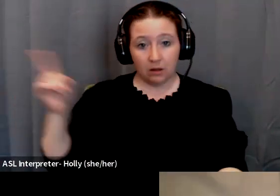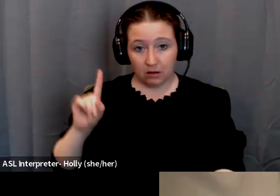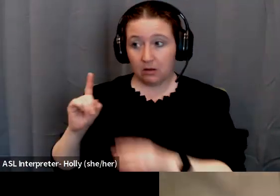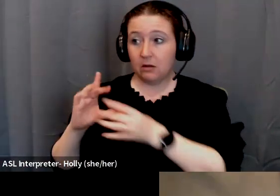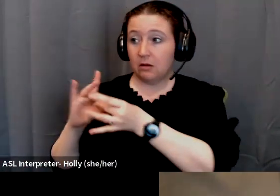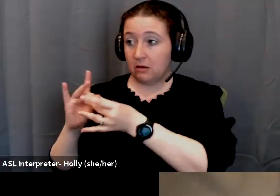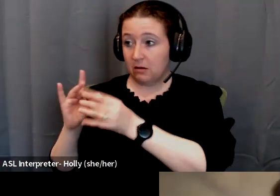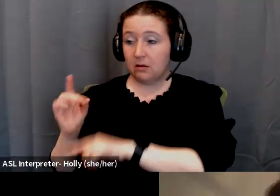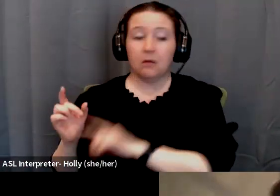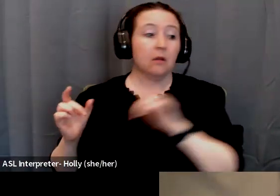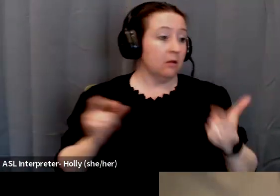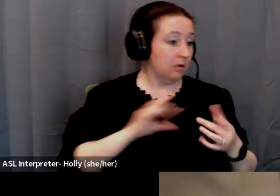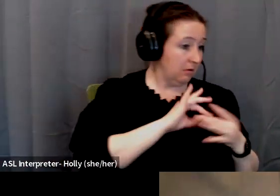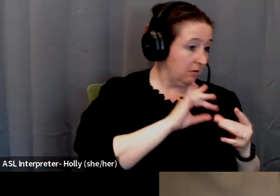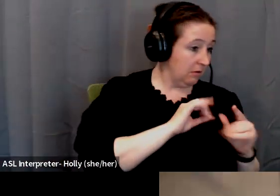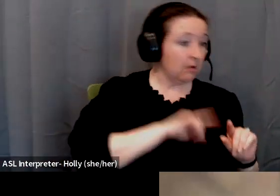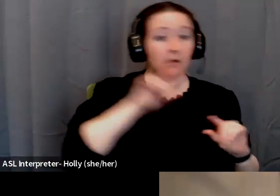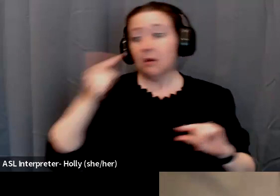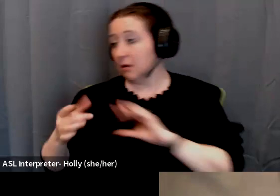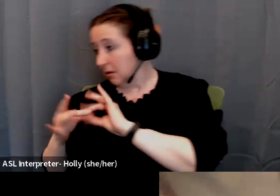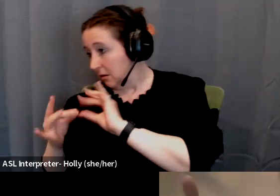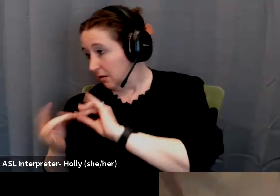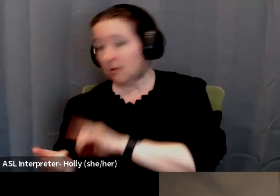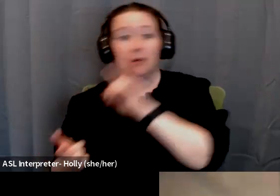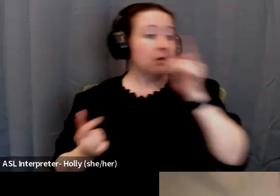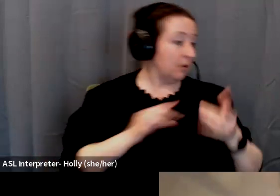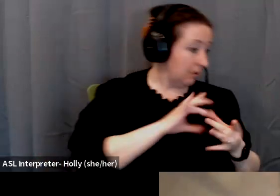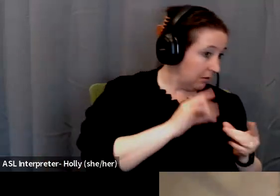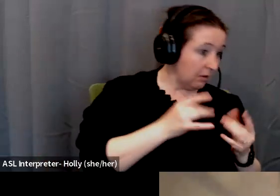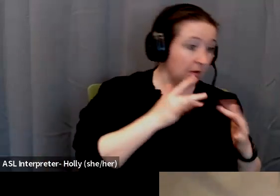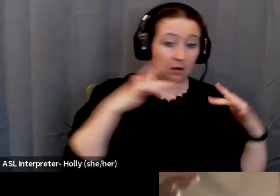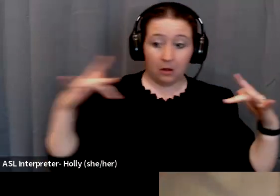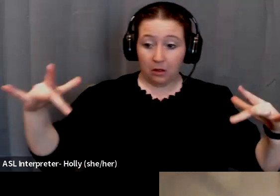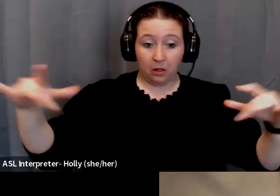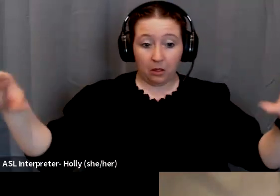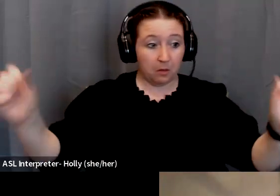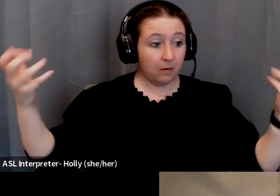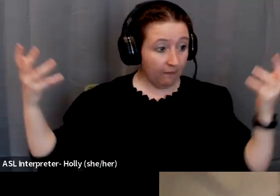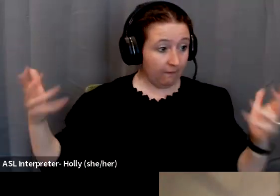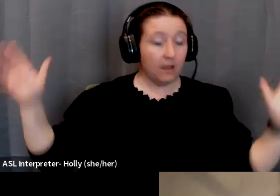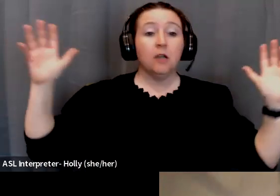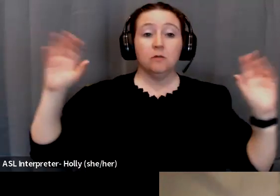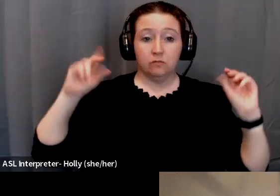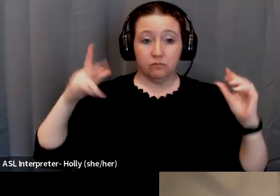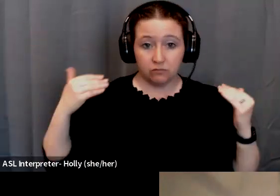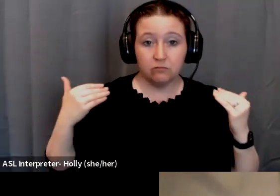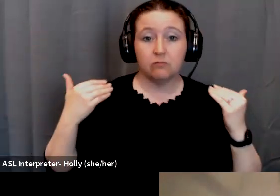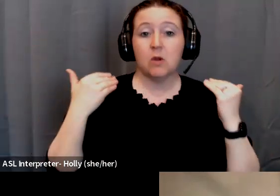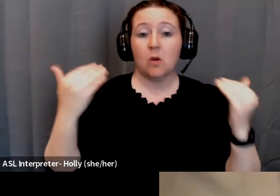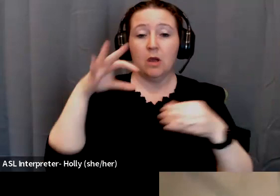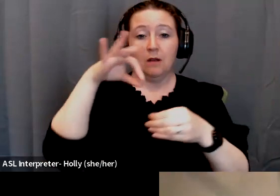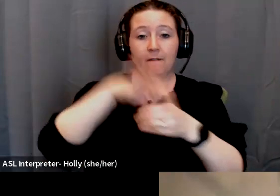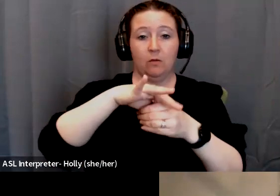at the microphone and you and you and you until nobody else wants to speak. And then we're going to take a vote on it.